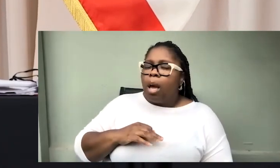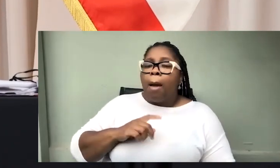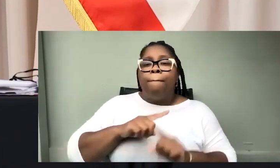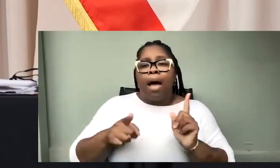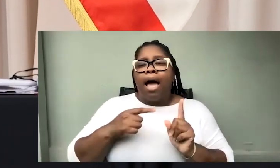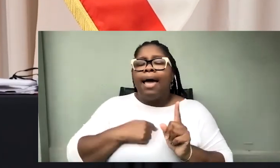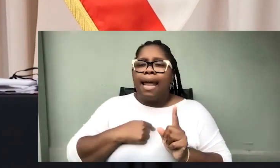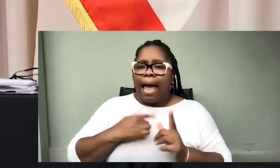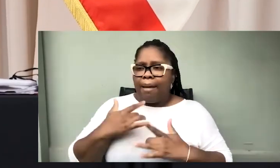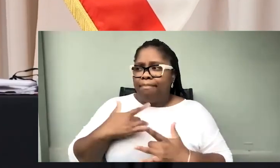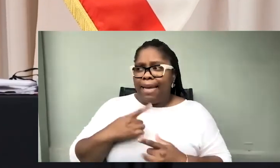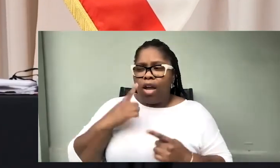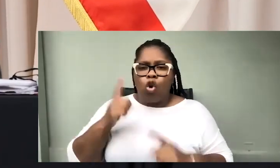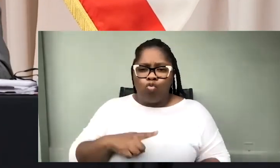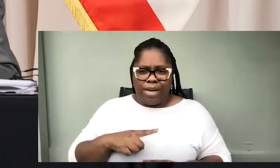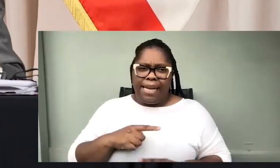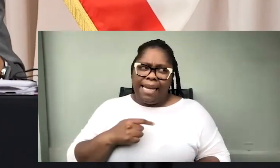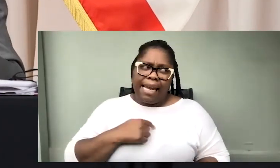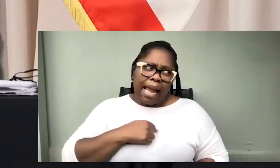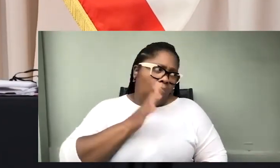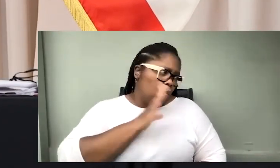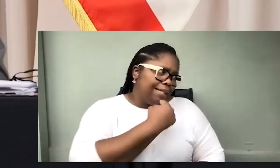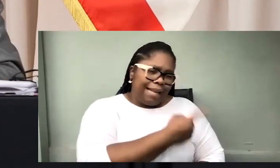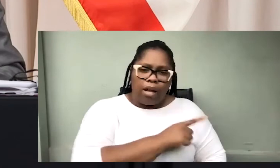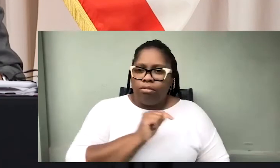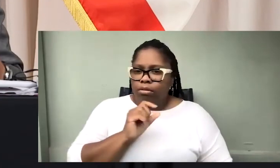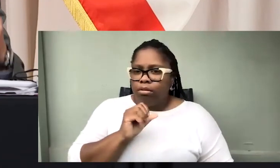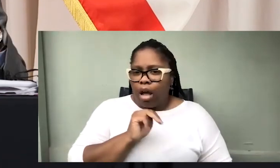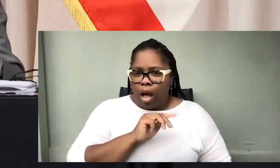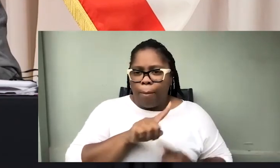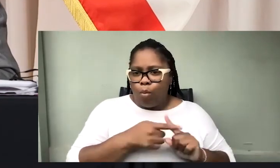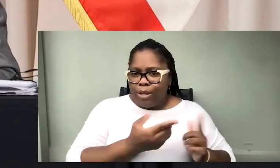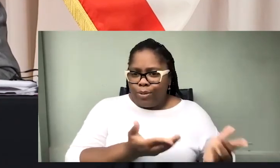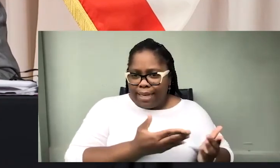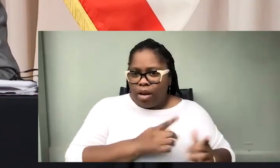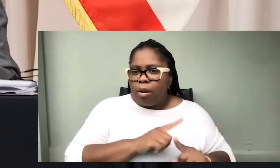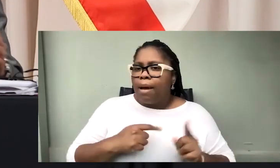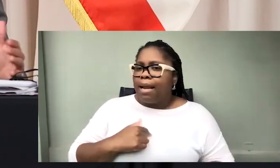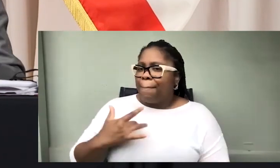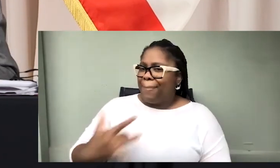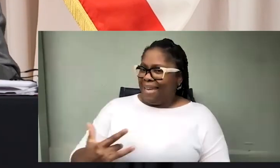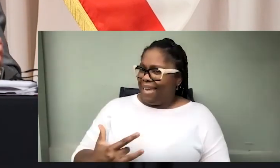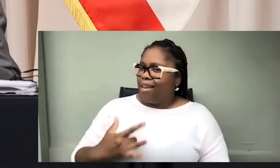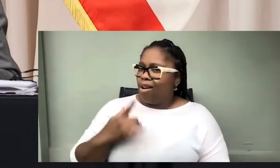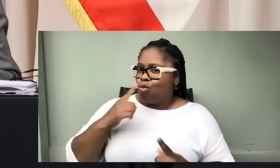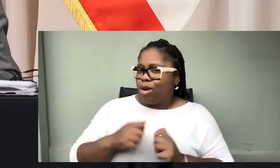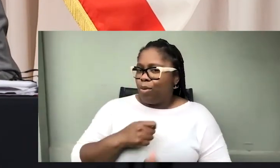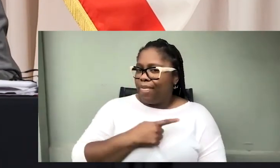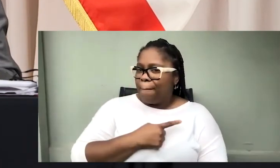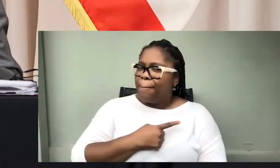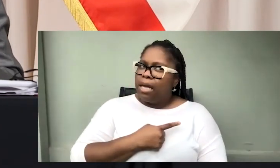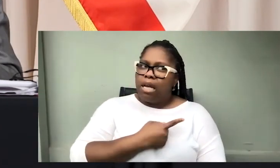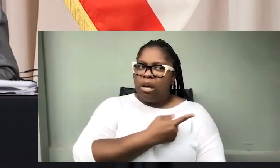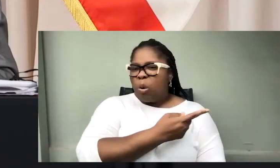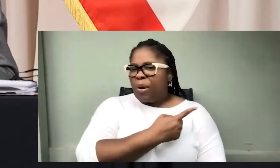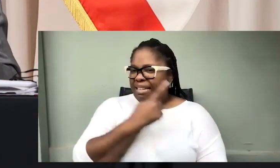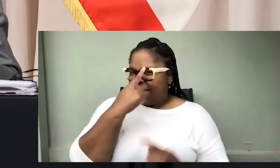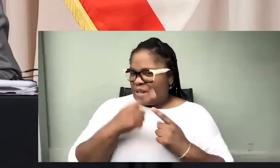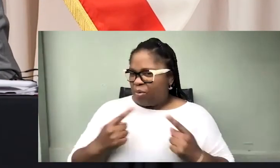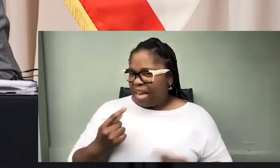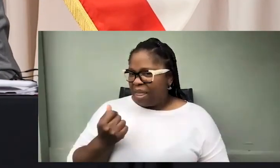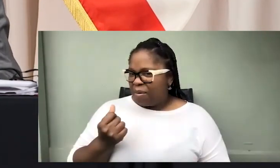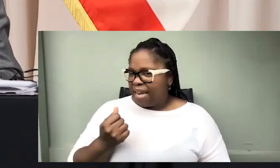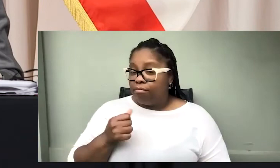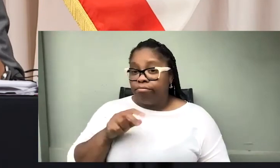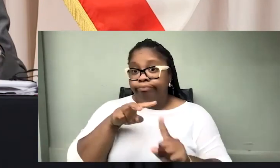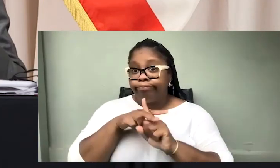agree, and I would have said this to Tom when he was here, but I almost always agree with Tom Umberg. Here I actually part ways a little bit, because I don't think prosecution